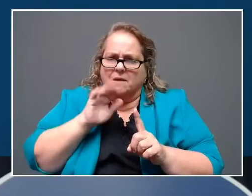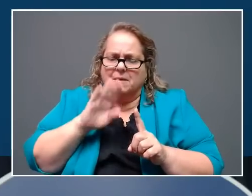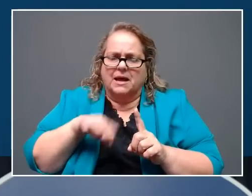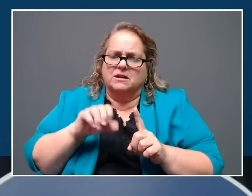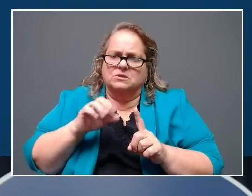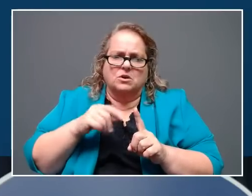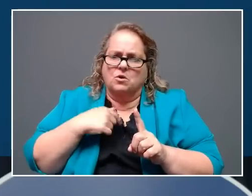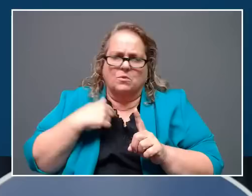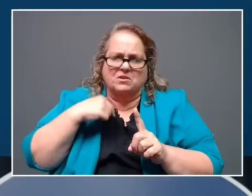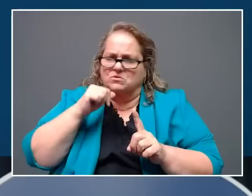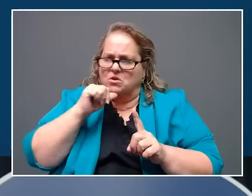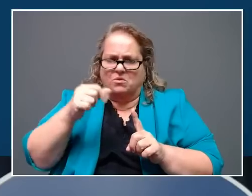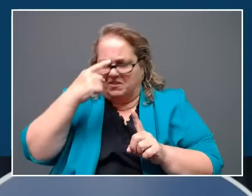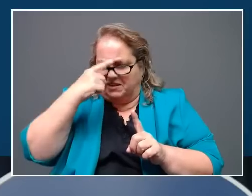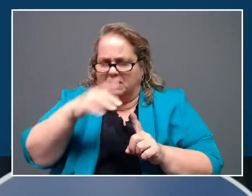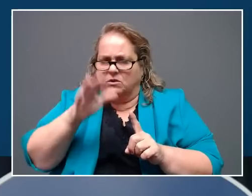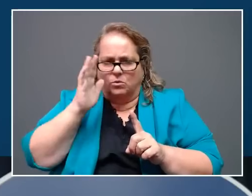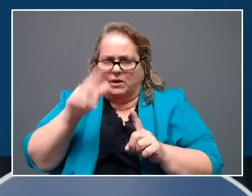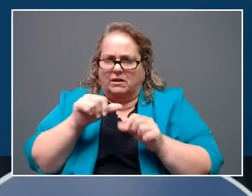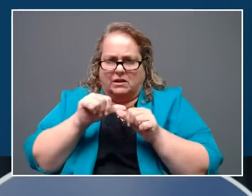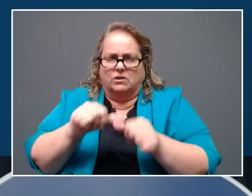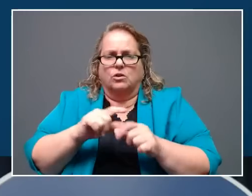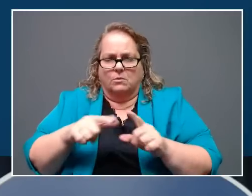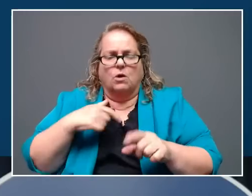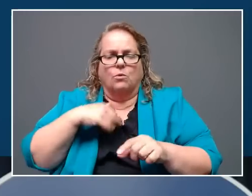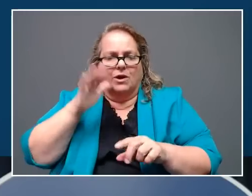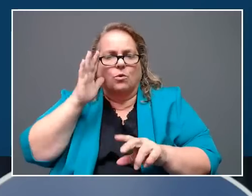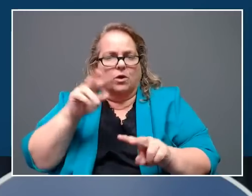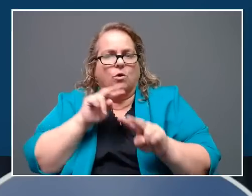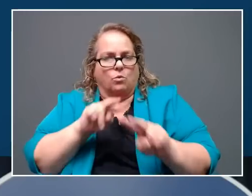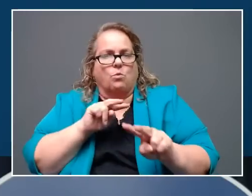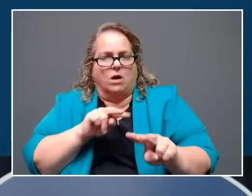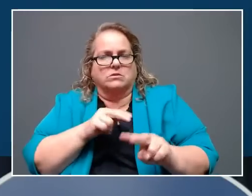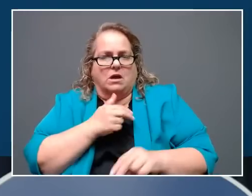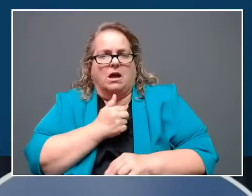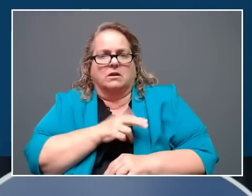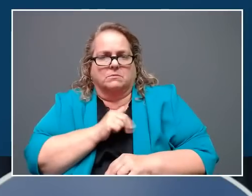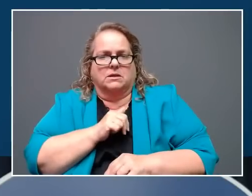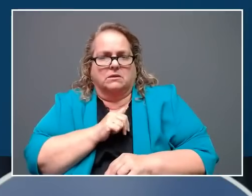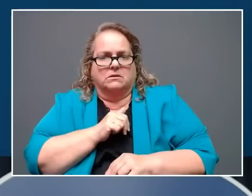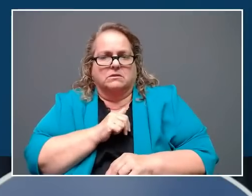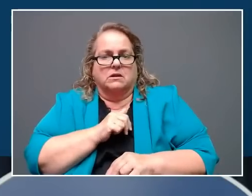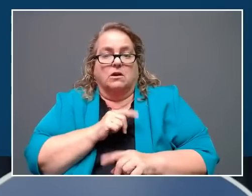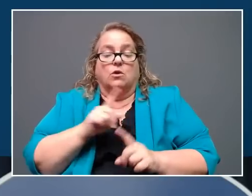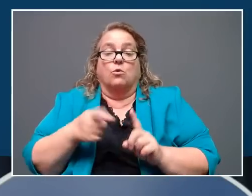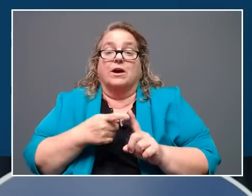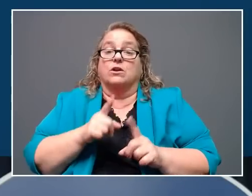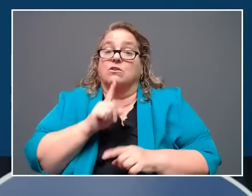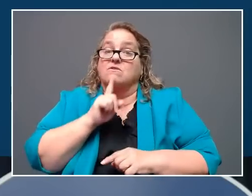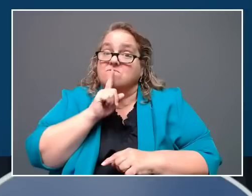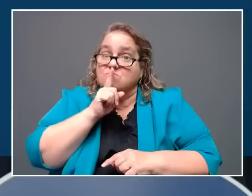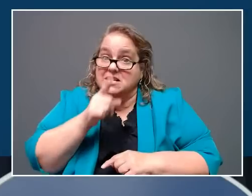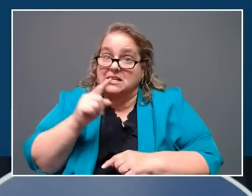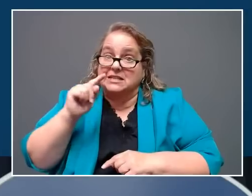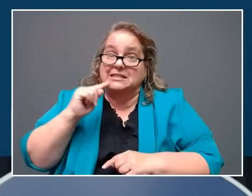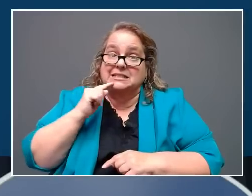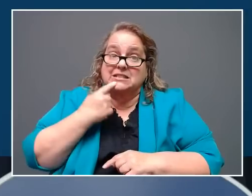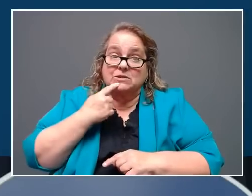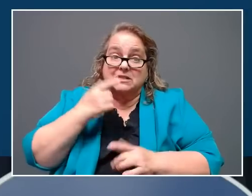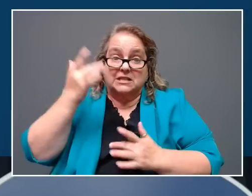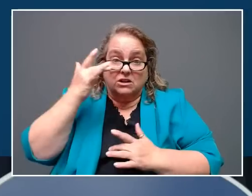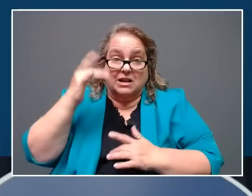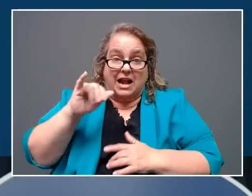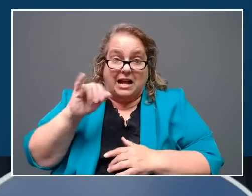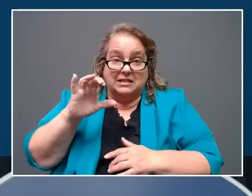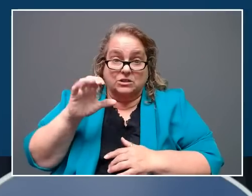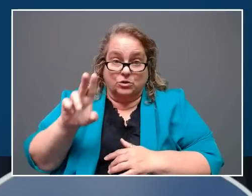it to continue, but we will watch it. And certainly when it comes to real serious illness, ICU, if you'll show